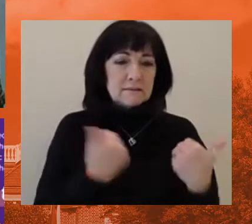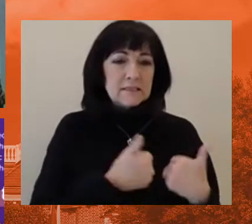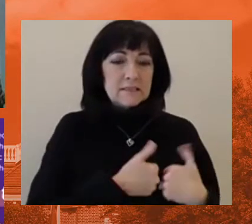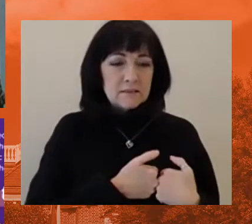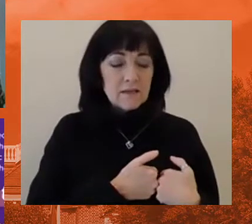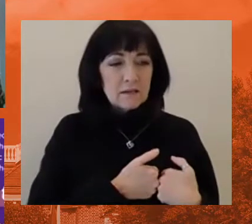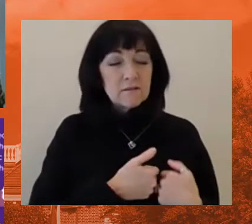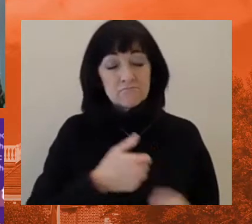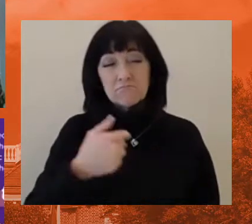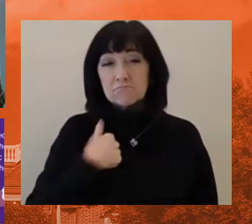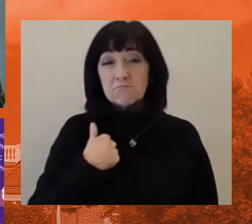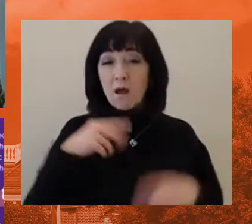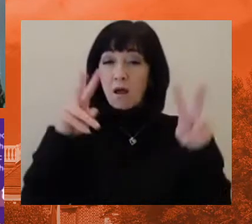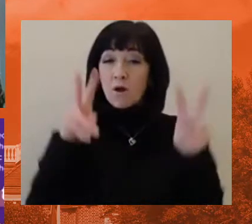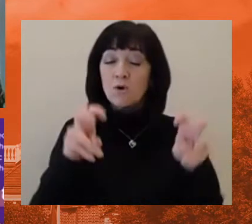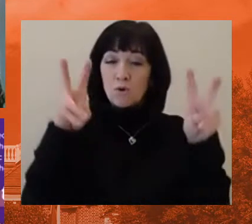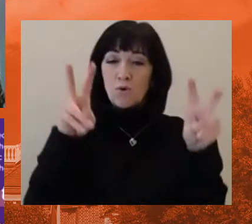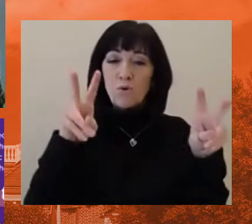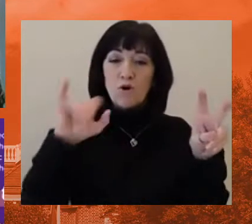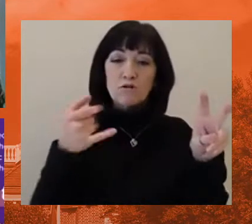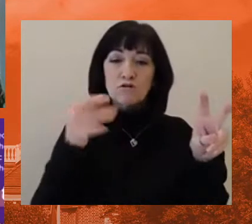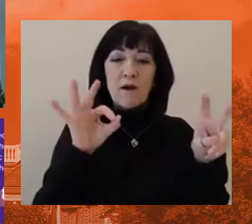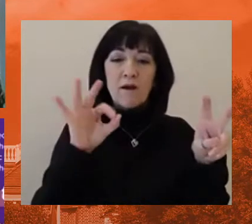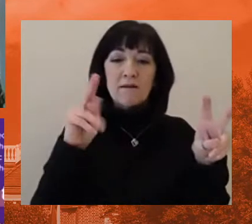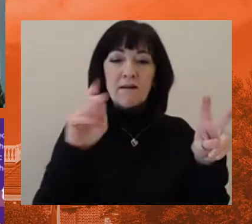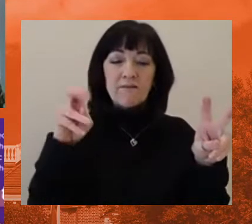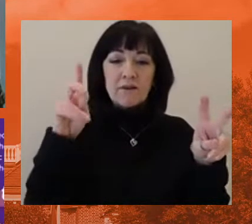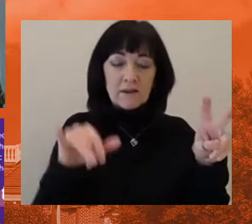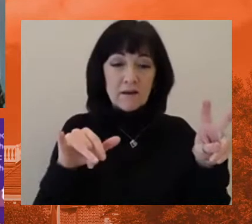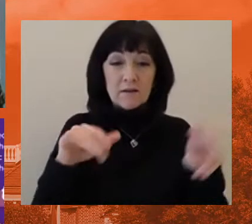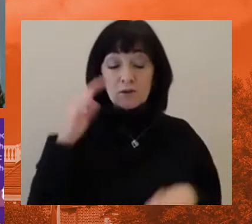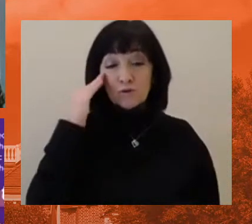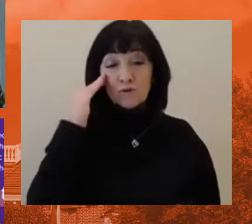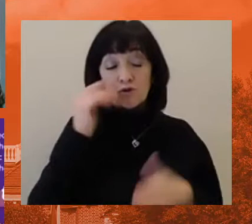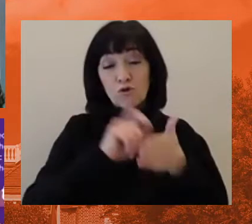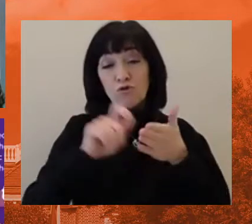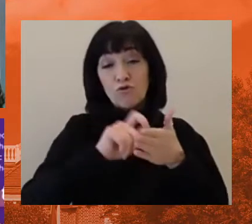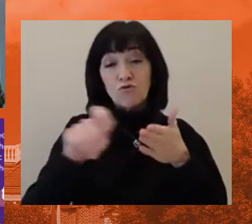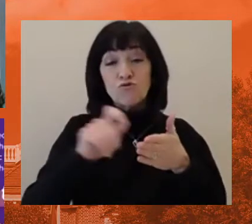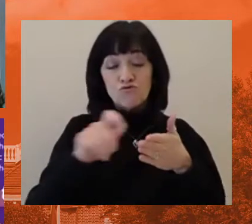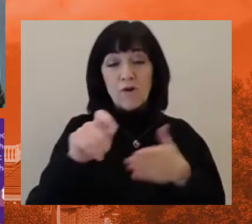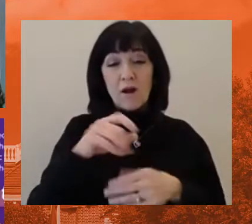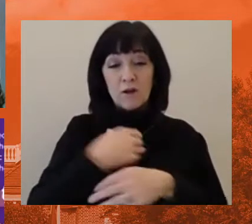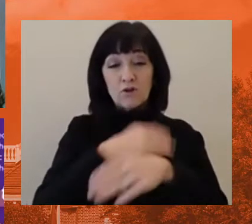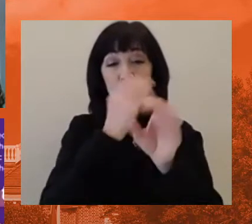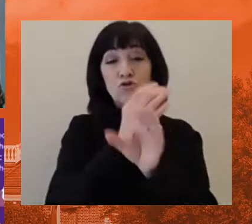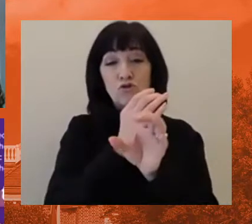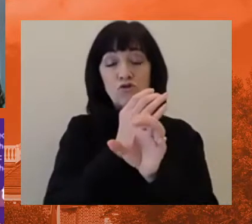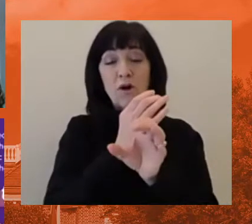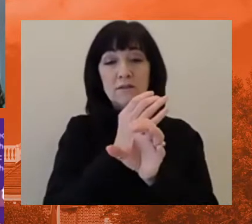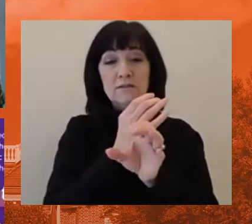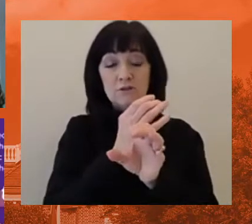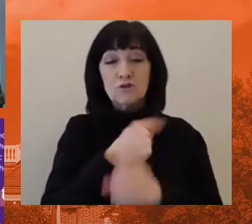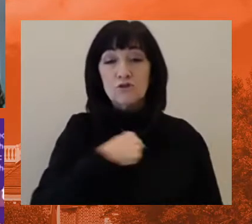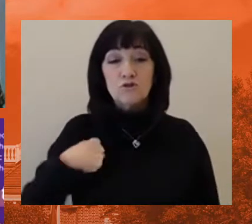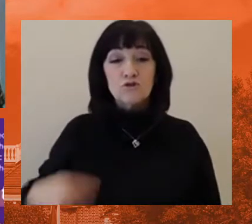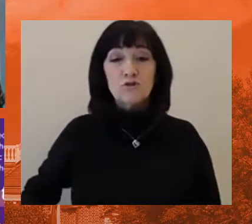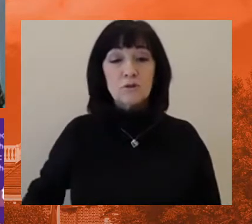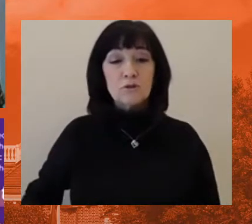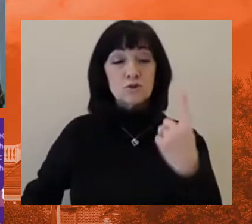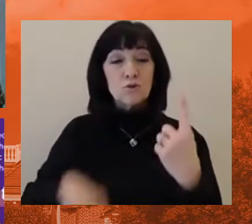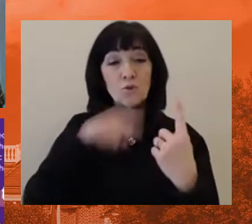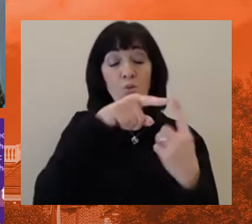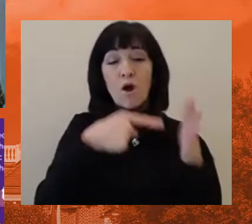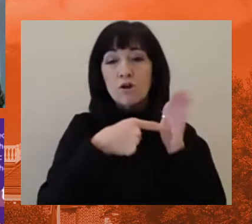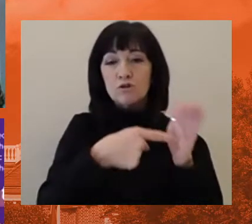Kennedy, he said, quote, "When written in Chinese, the word crisis is composed of two characters. One represents danger and